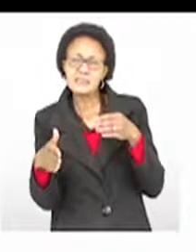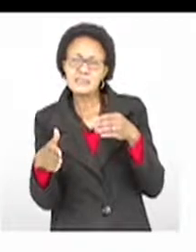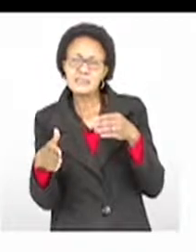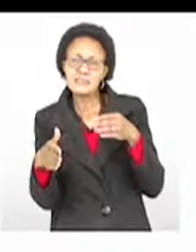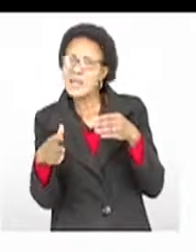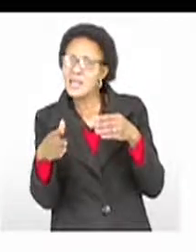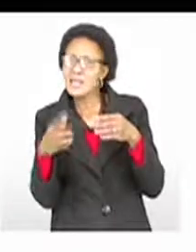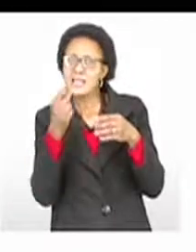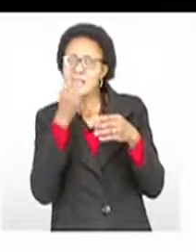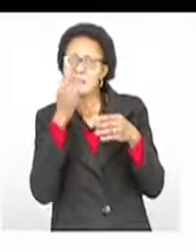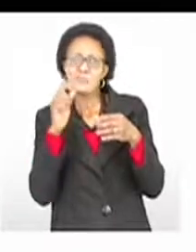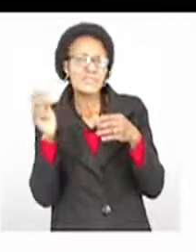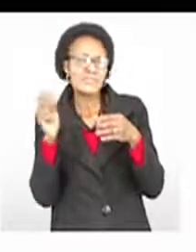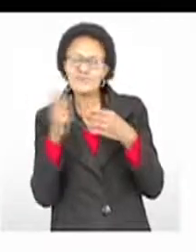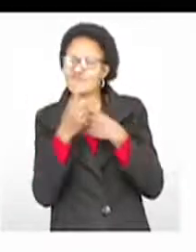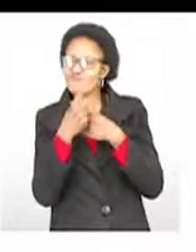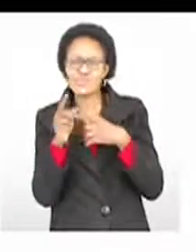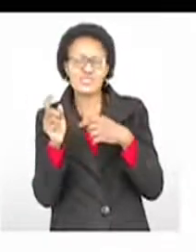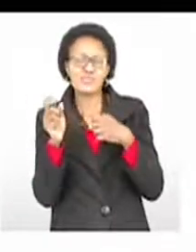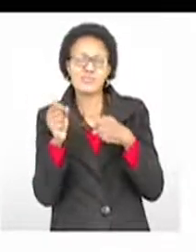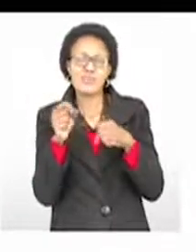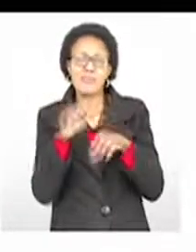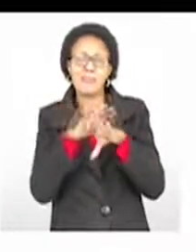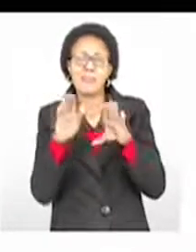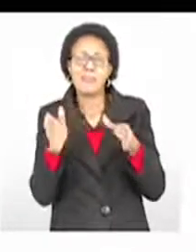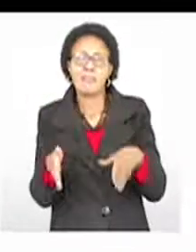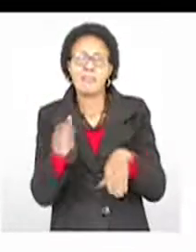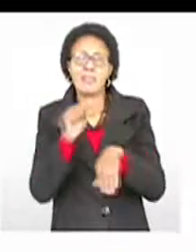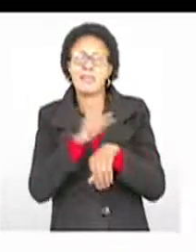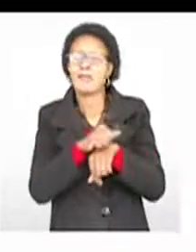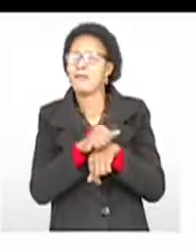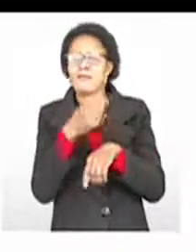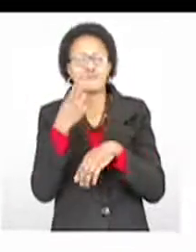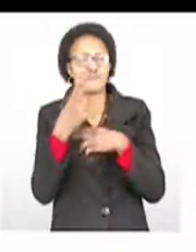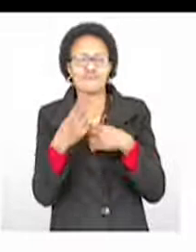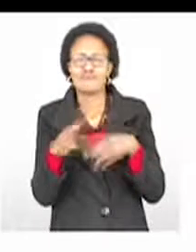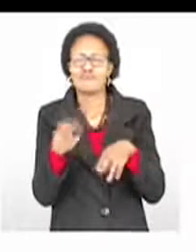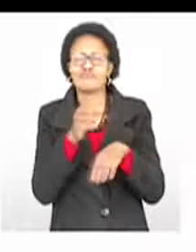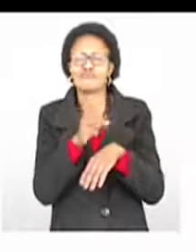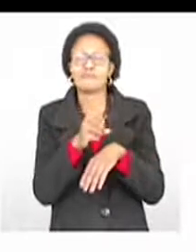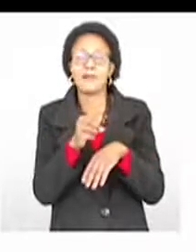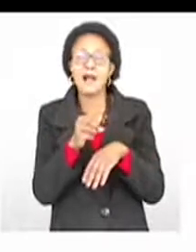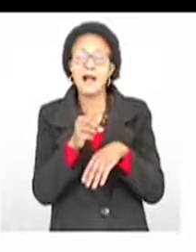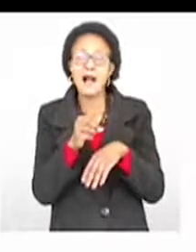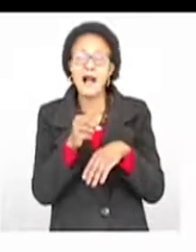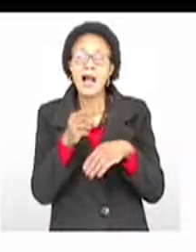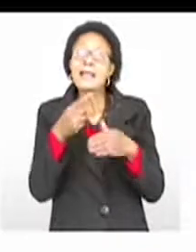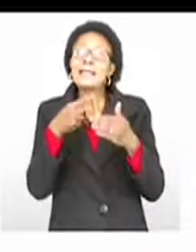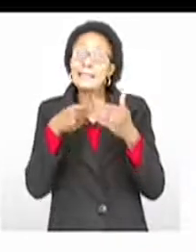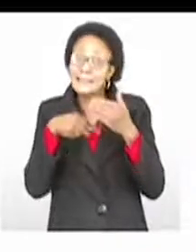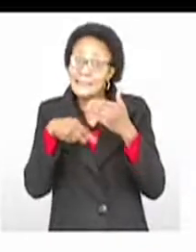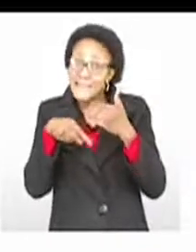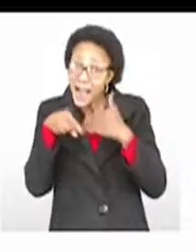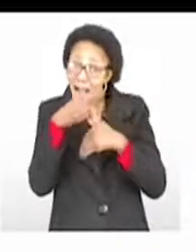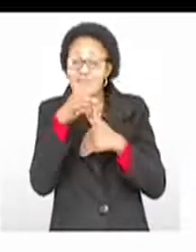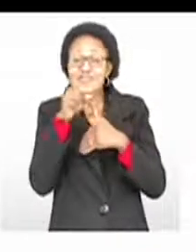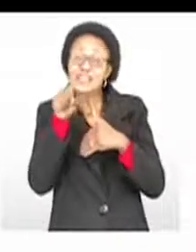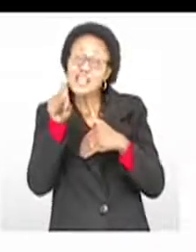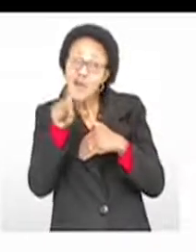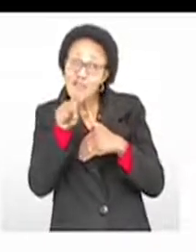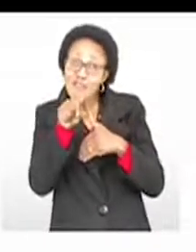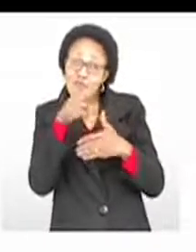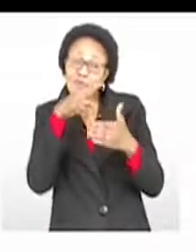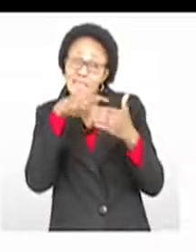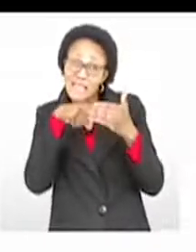be on top for the ball. Yes, my children, it is outside because you can see the